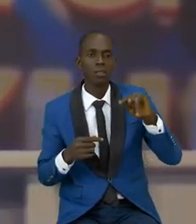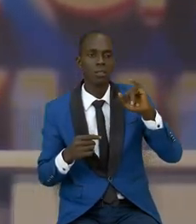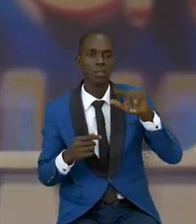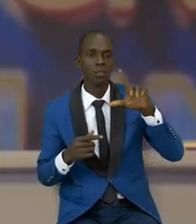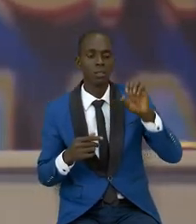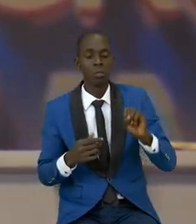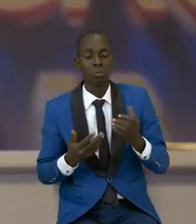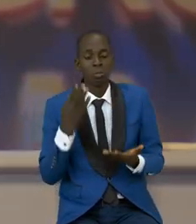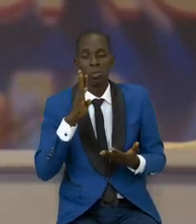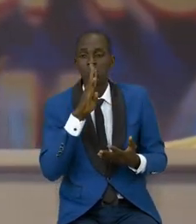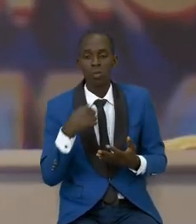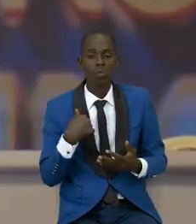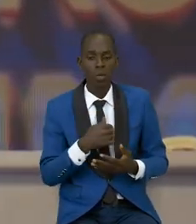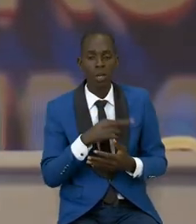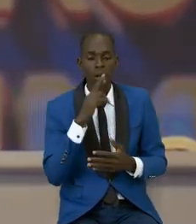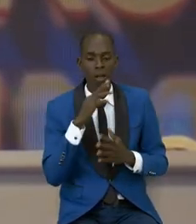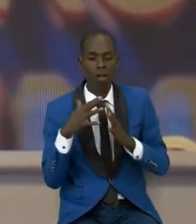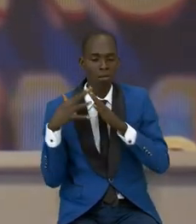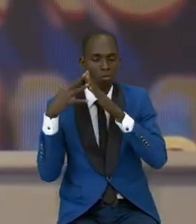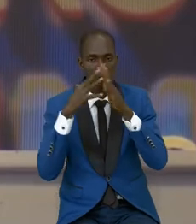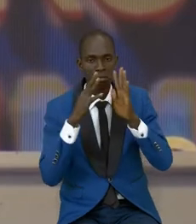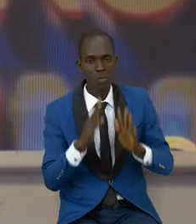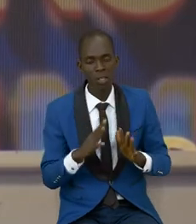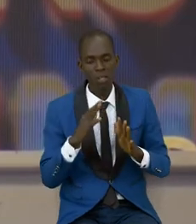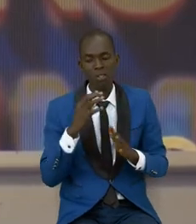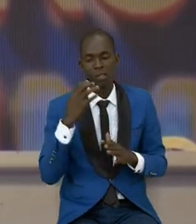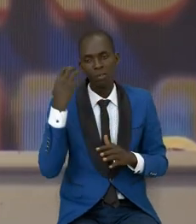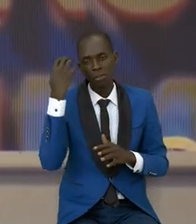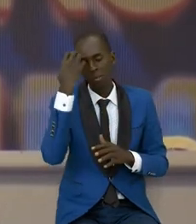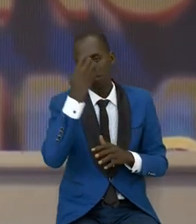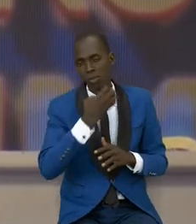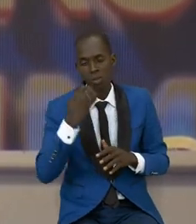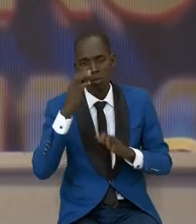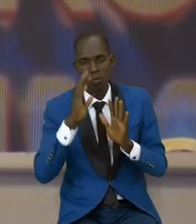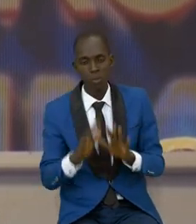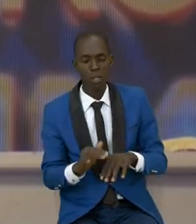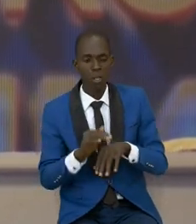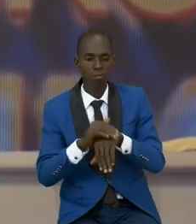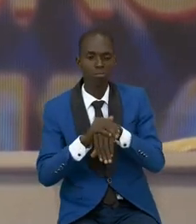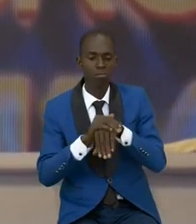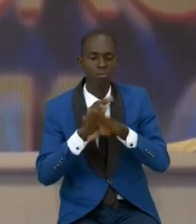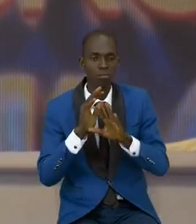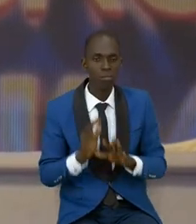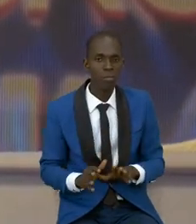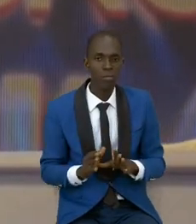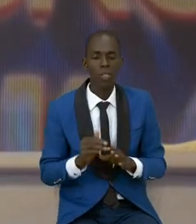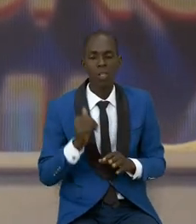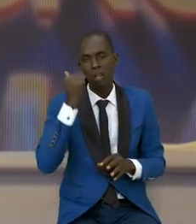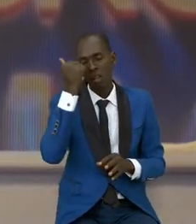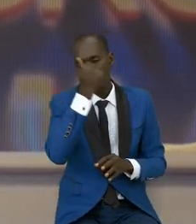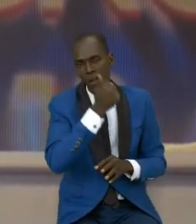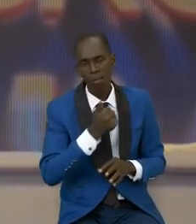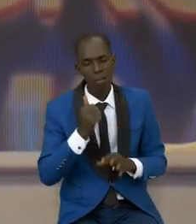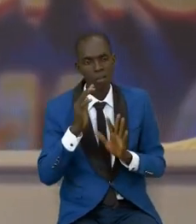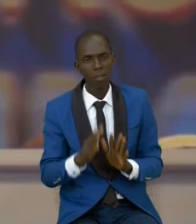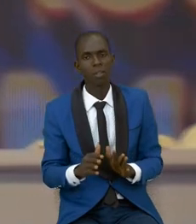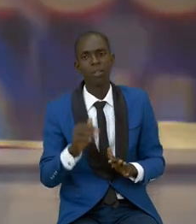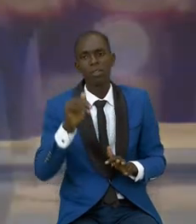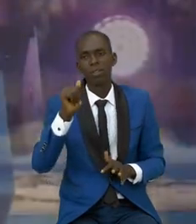Americans, British, Europeans. We're not Jews. Maybe we're Asians. And